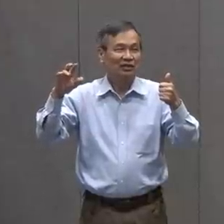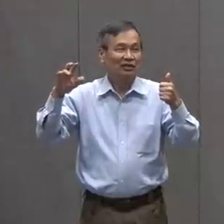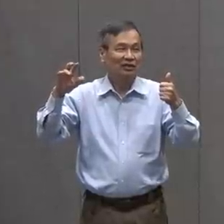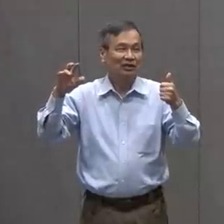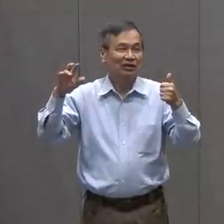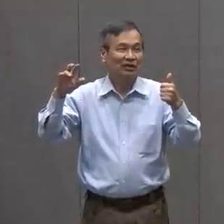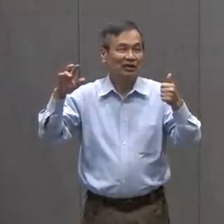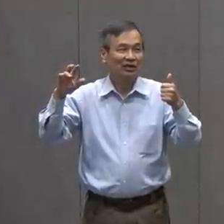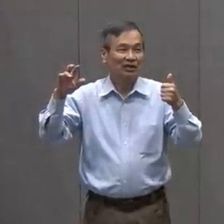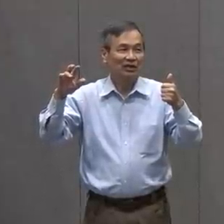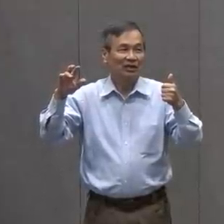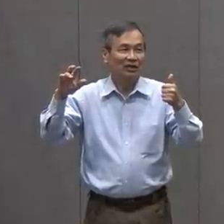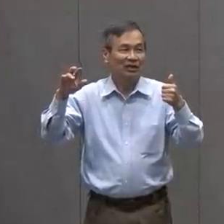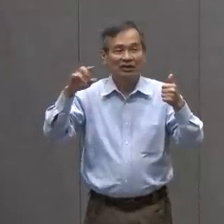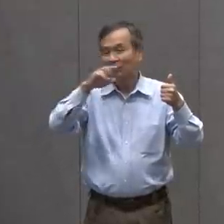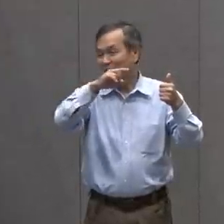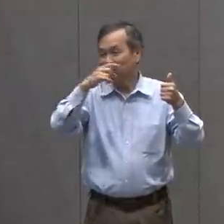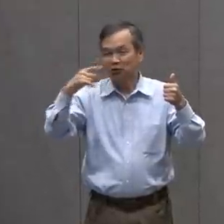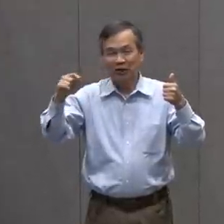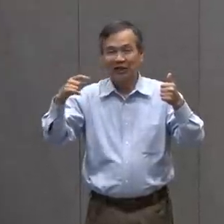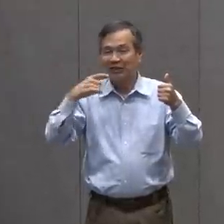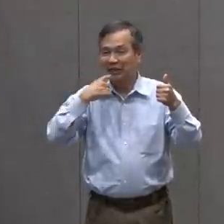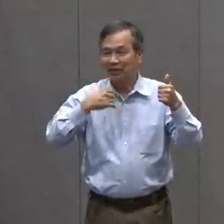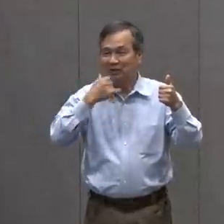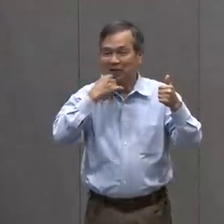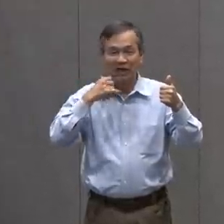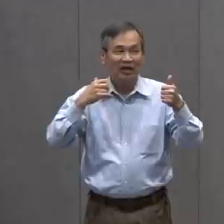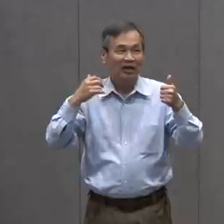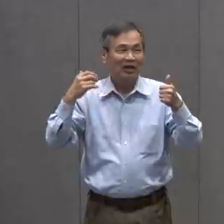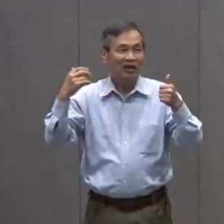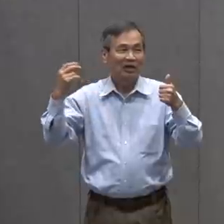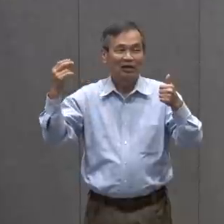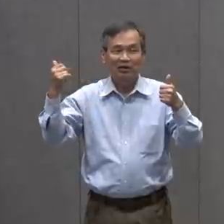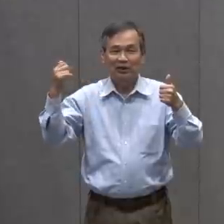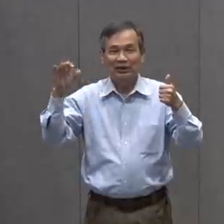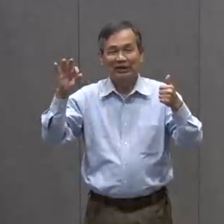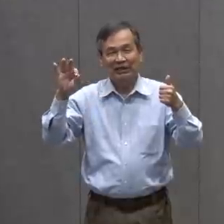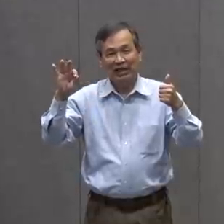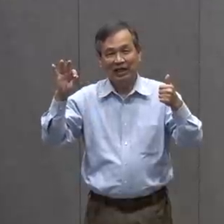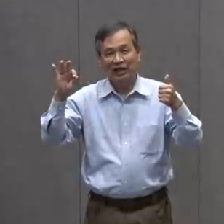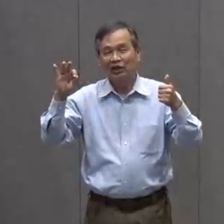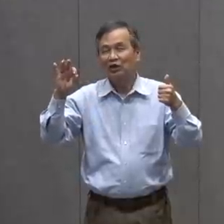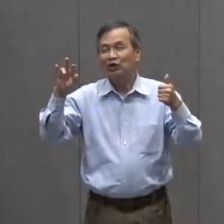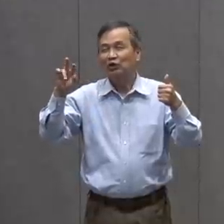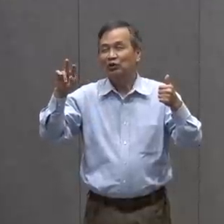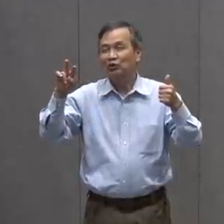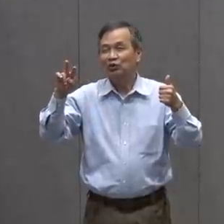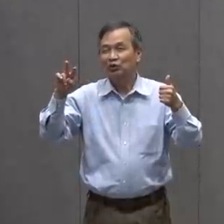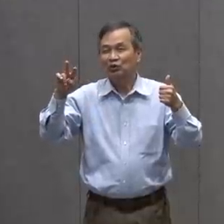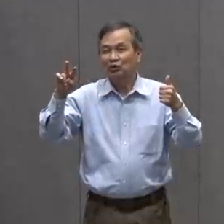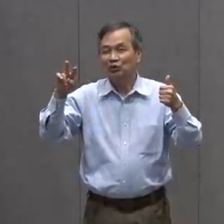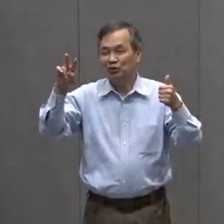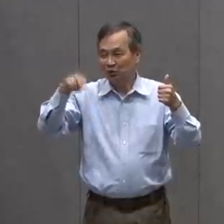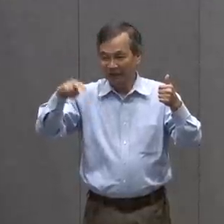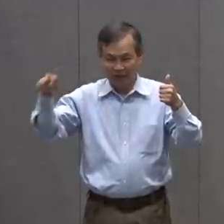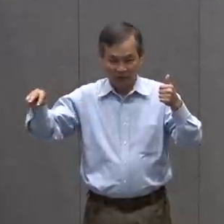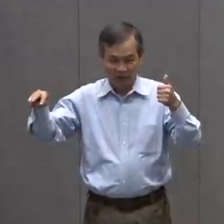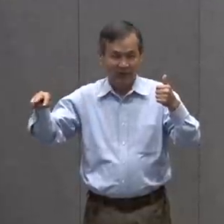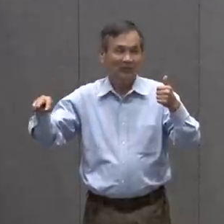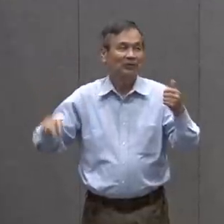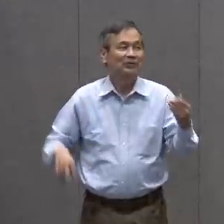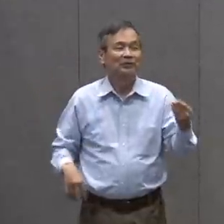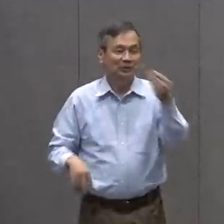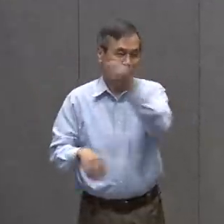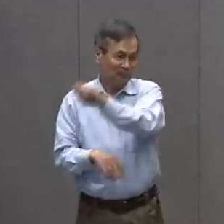22. She's trying to do the math for me. Look at that. I'm on the spot, and so I'm doing the math. So I'm like, so I have 22. There you go.